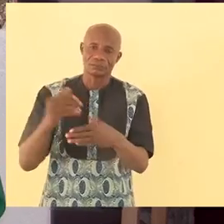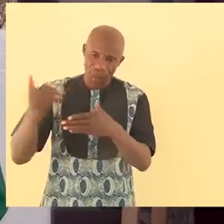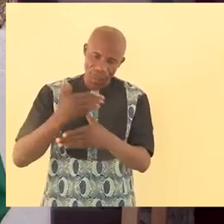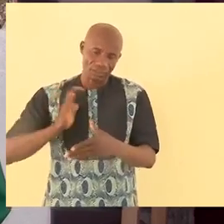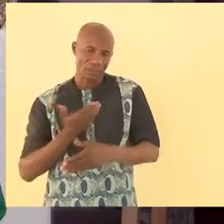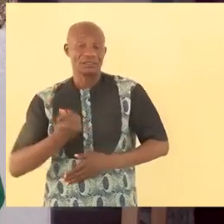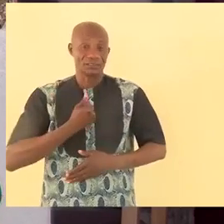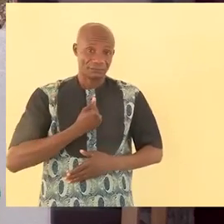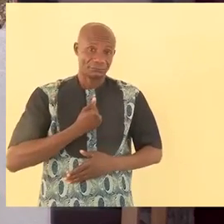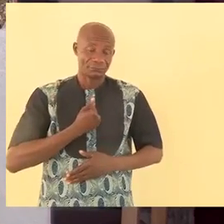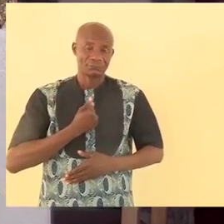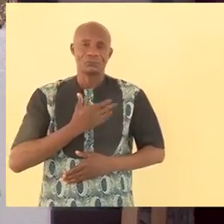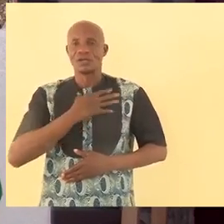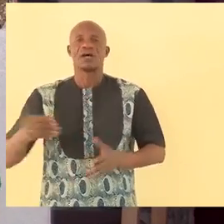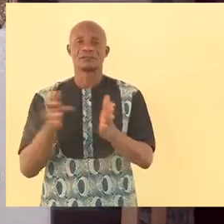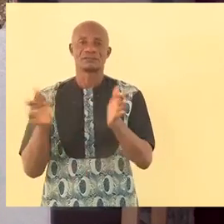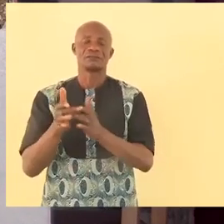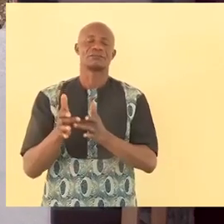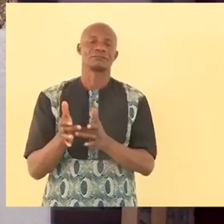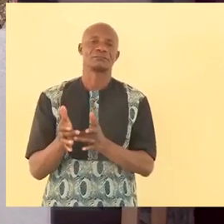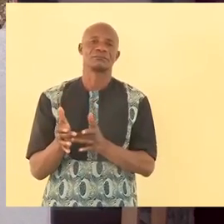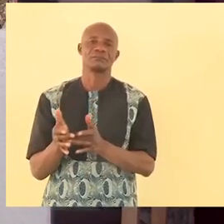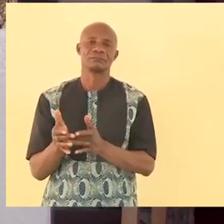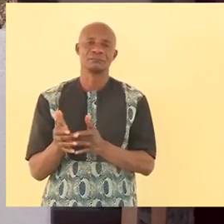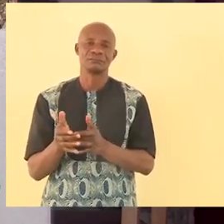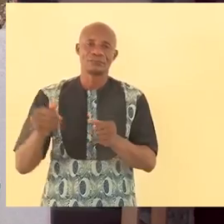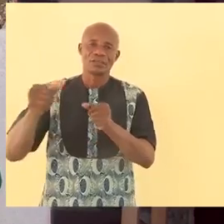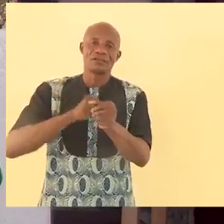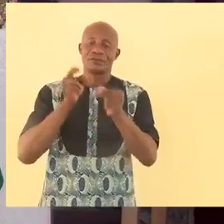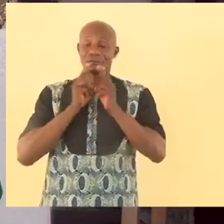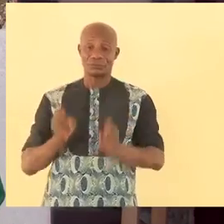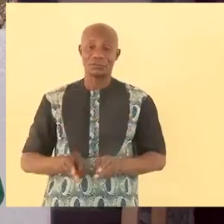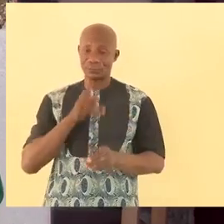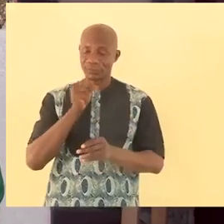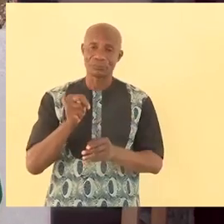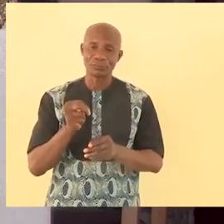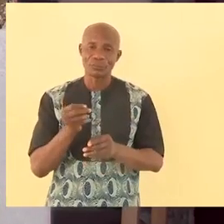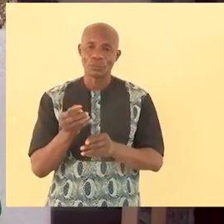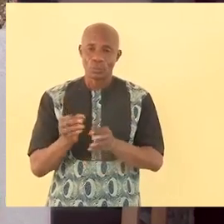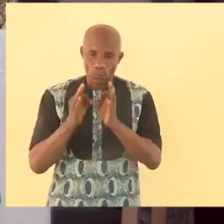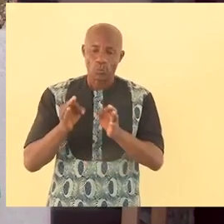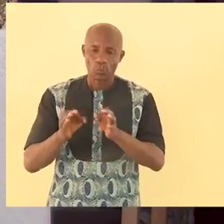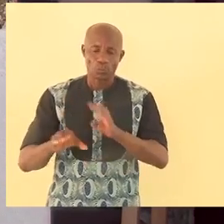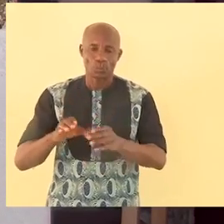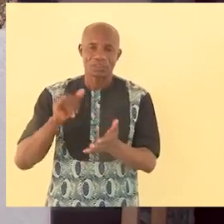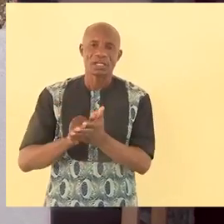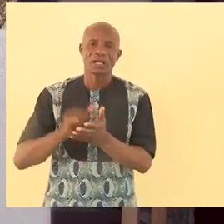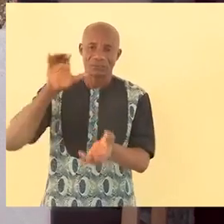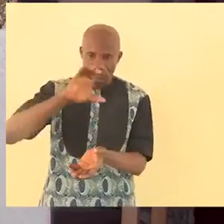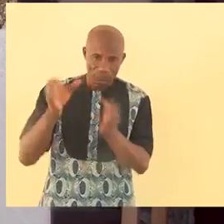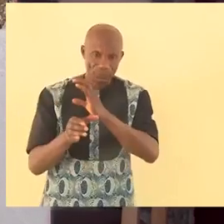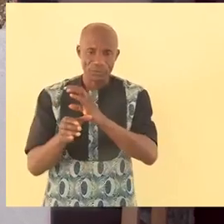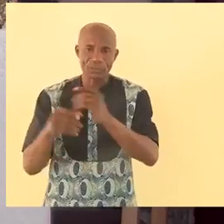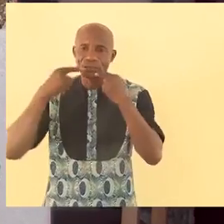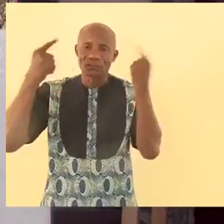make is between ourselves and Jesus. And every human being who does that comparison